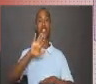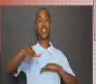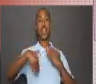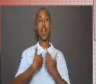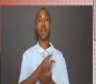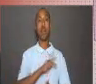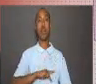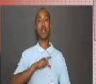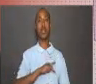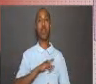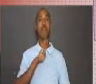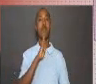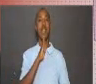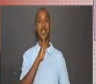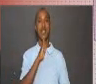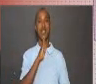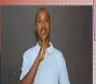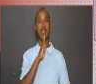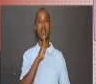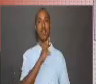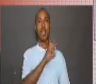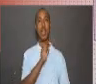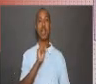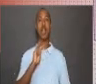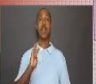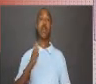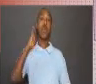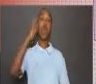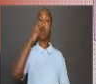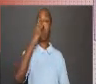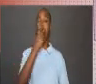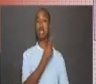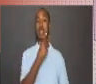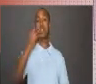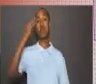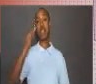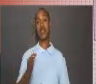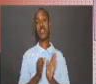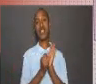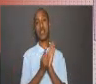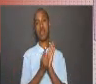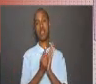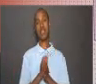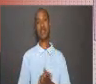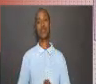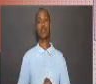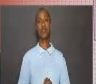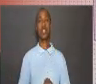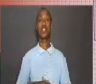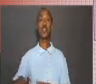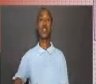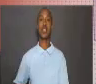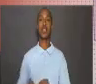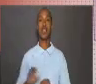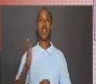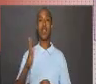general properties of bases, and we will look at some specific examples.